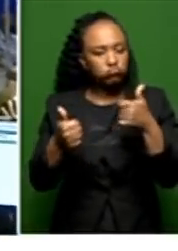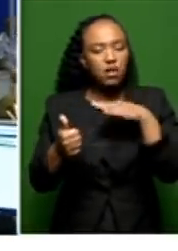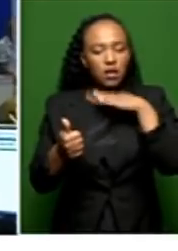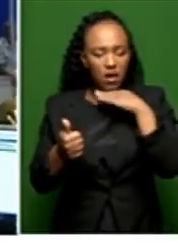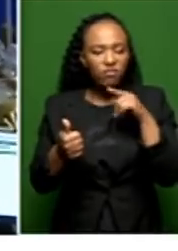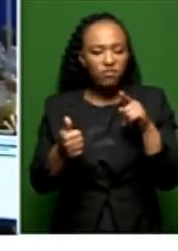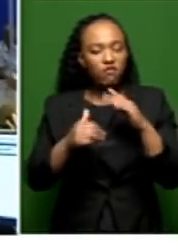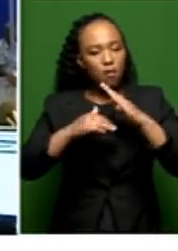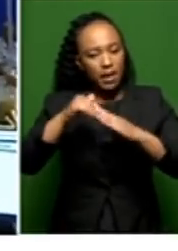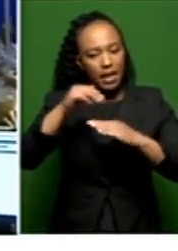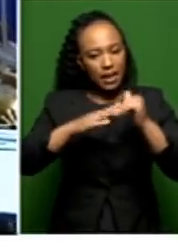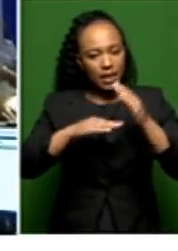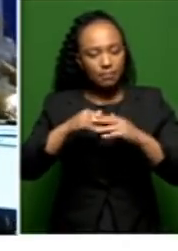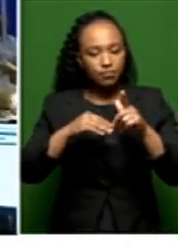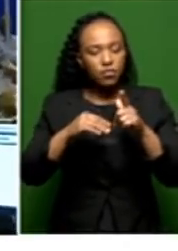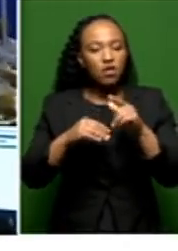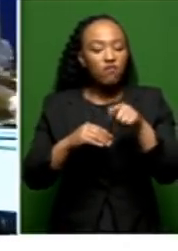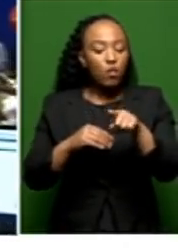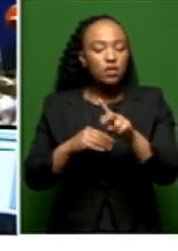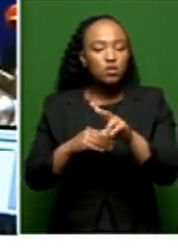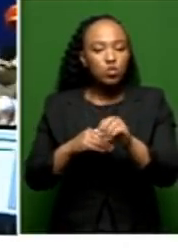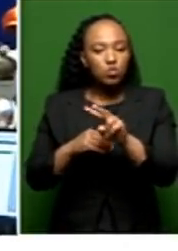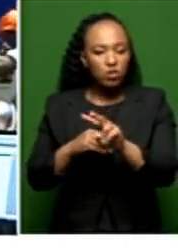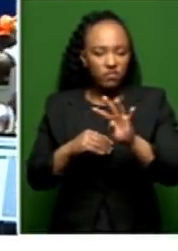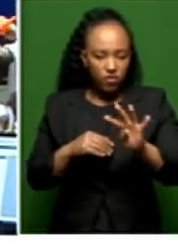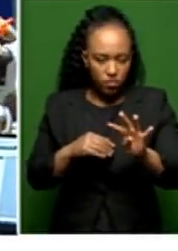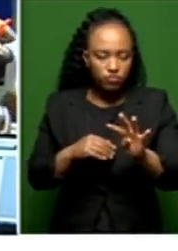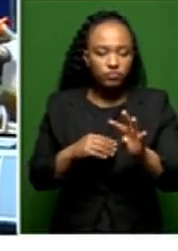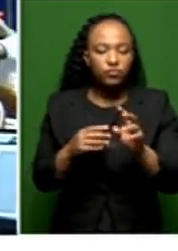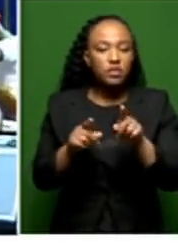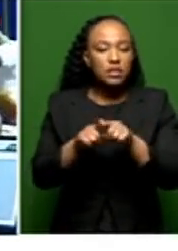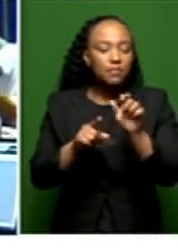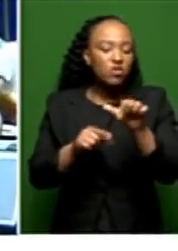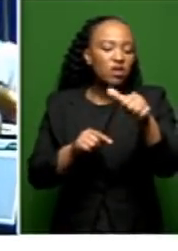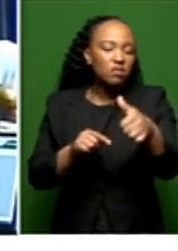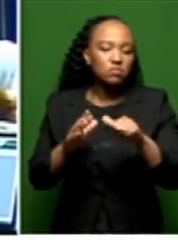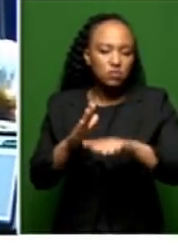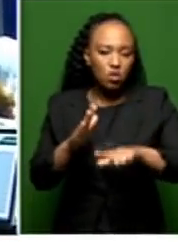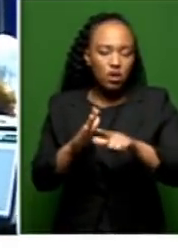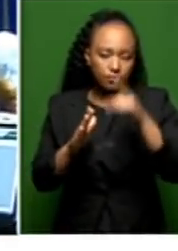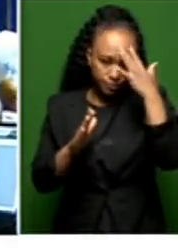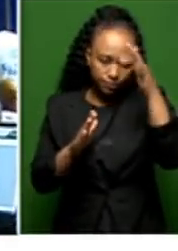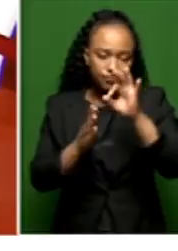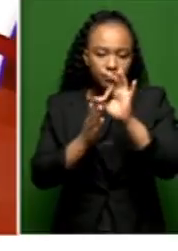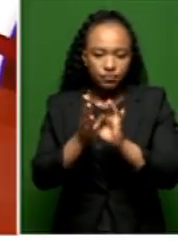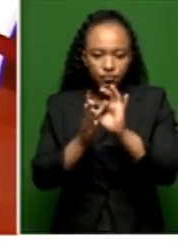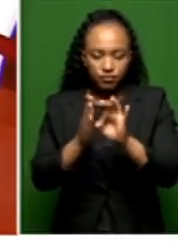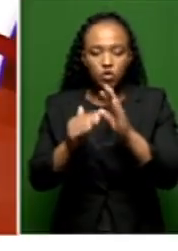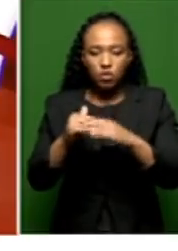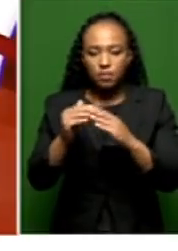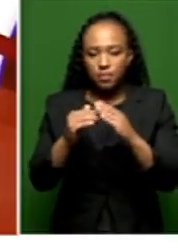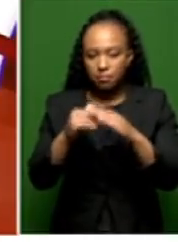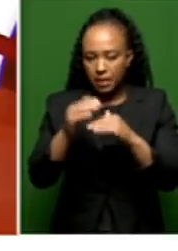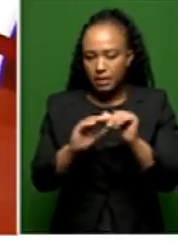for that construction building up to 2024 and the next local government election. Looking